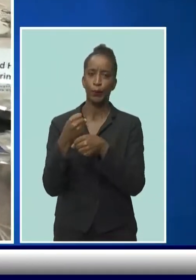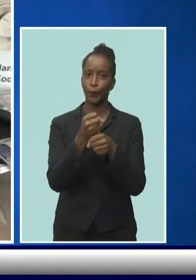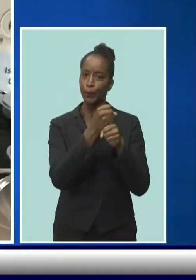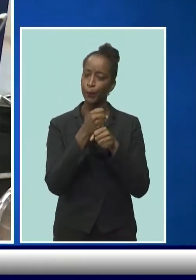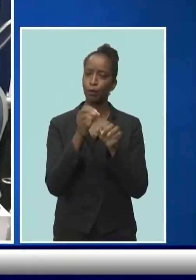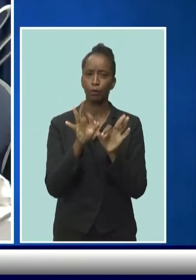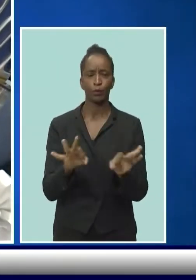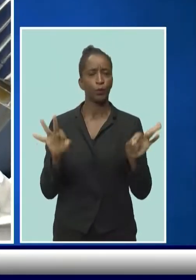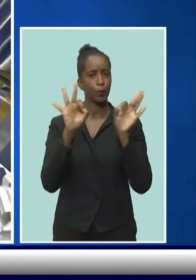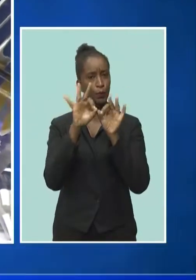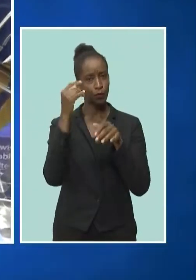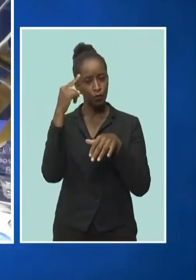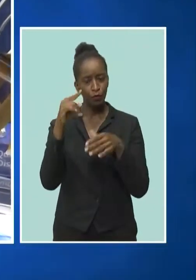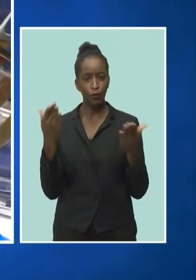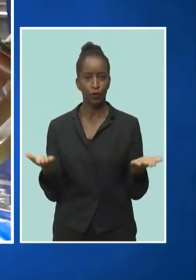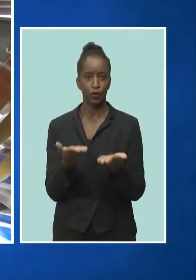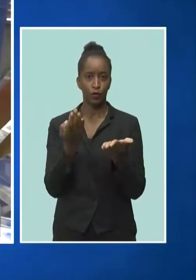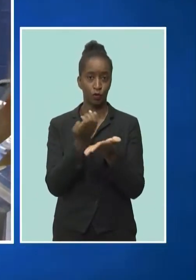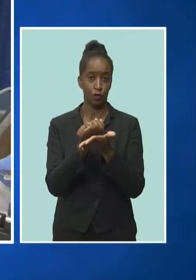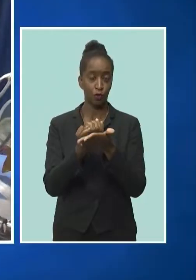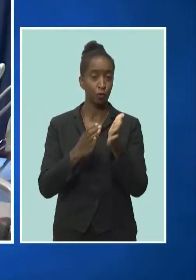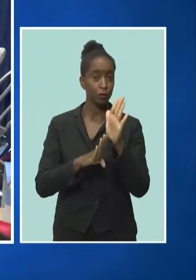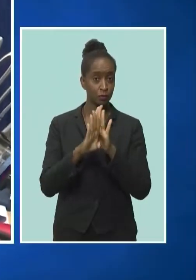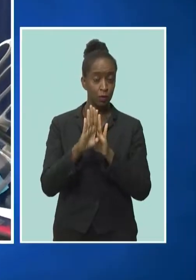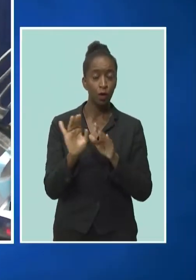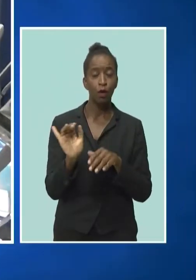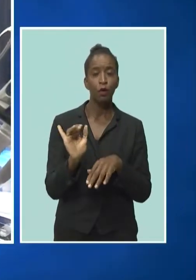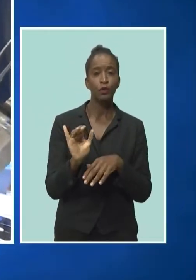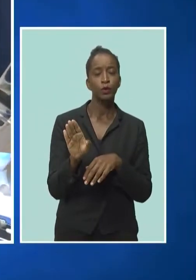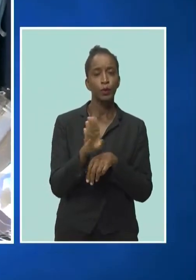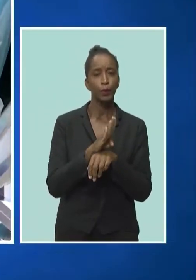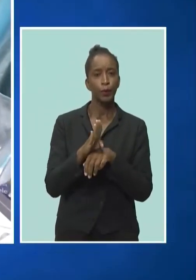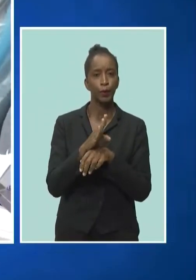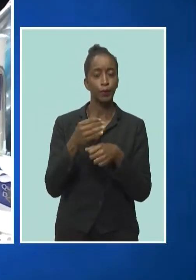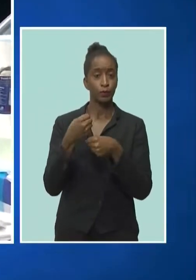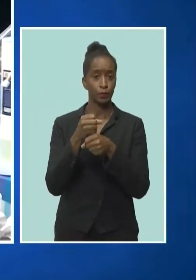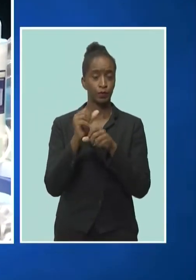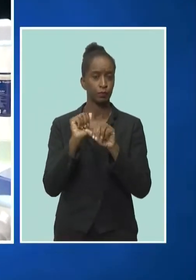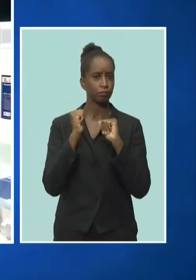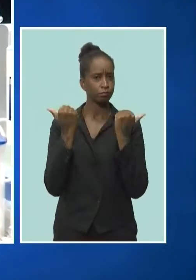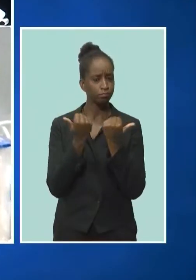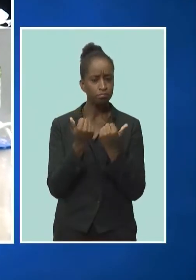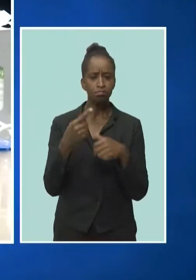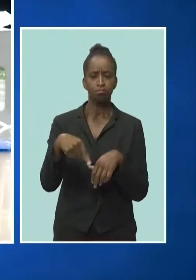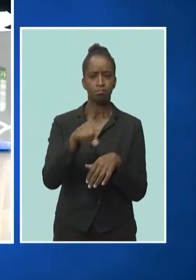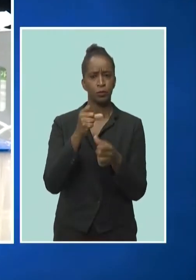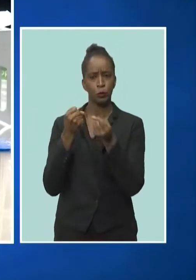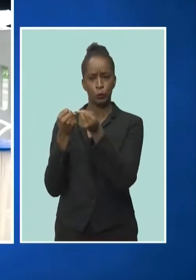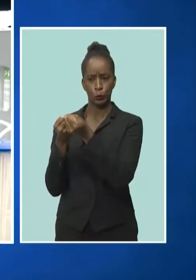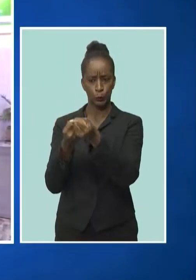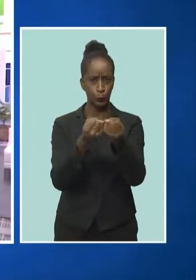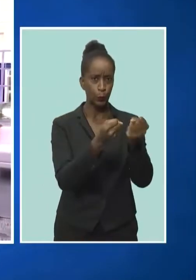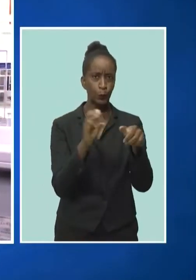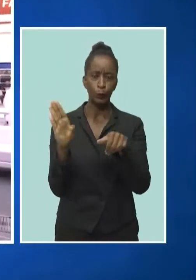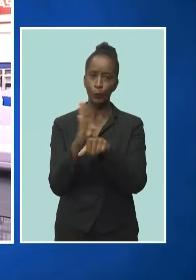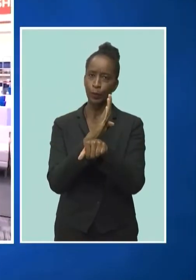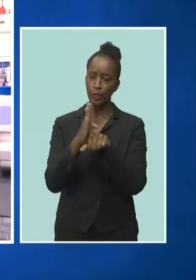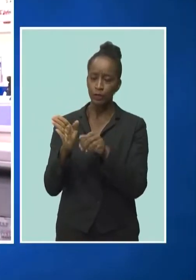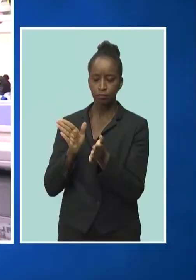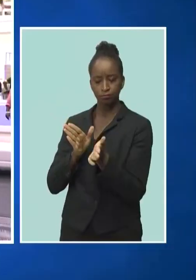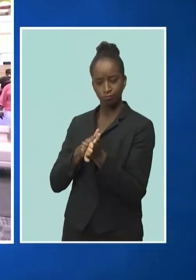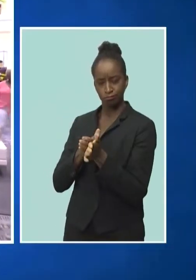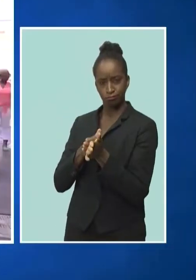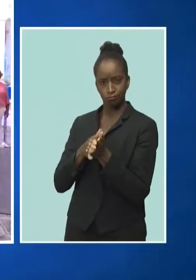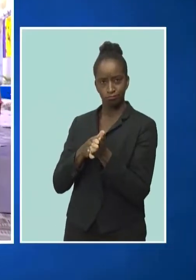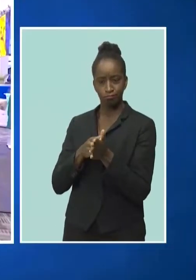also commended the Barbados Manufacturers Association for the developmental role it continues to play, as well as its focus on trade and